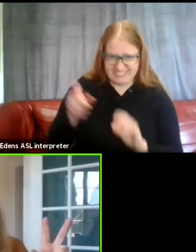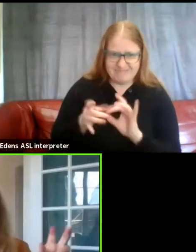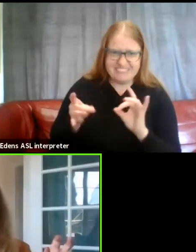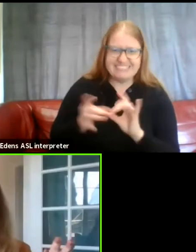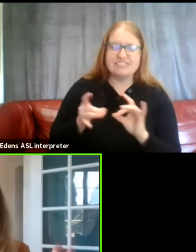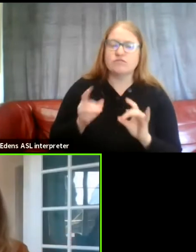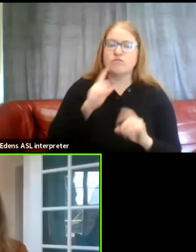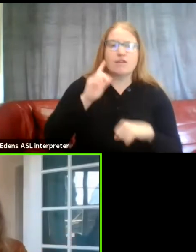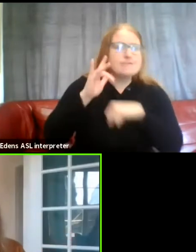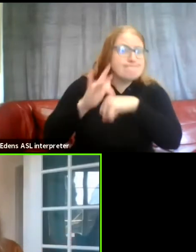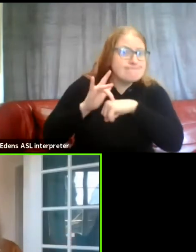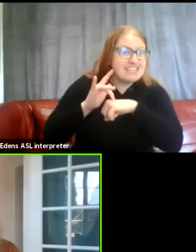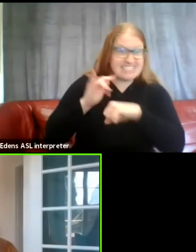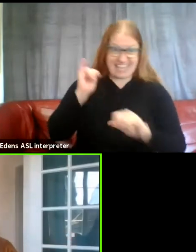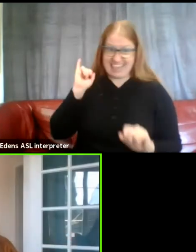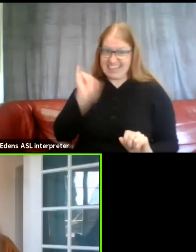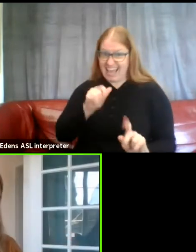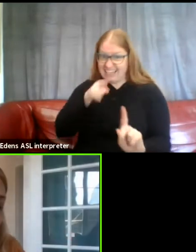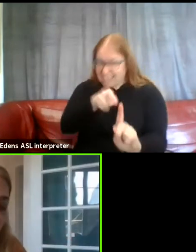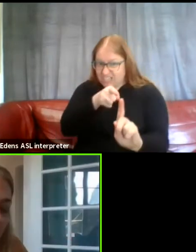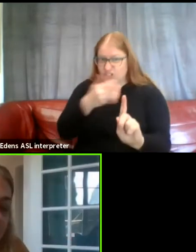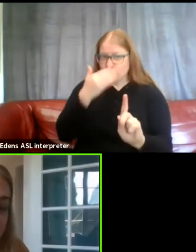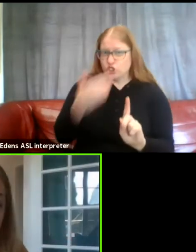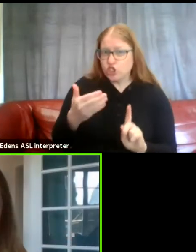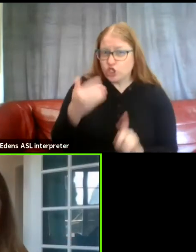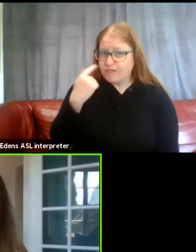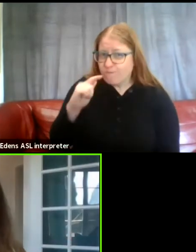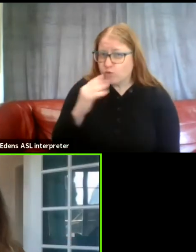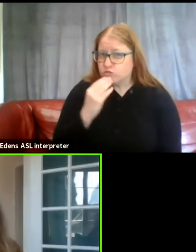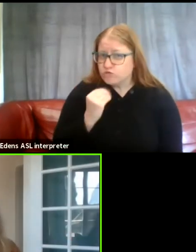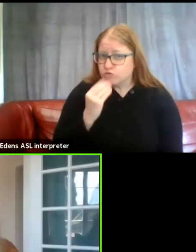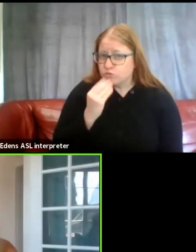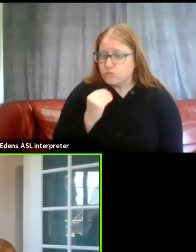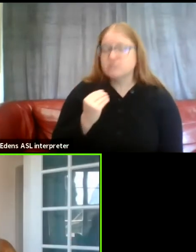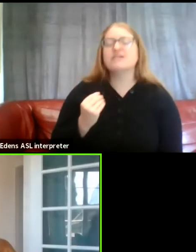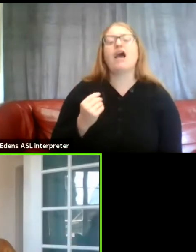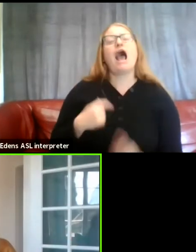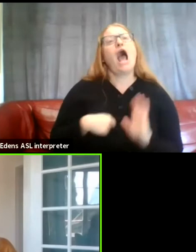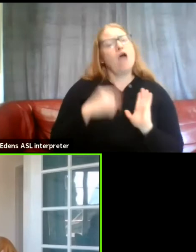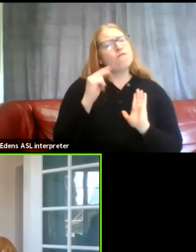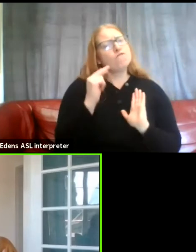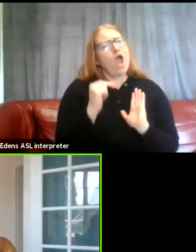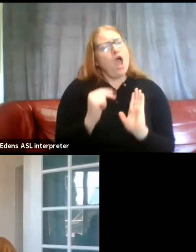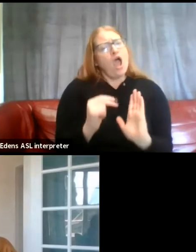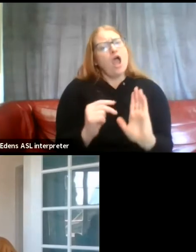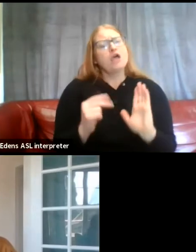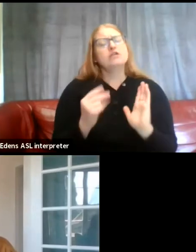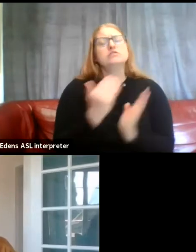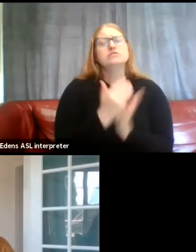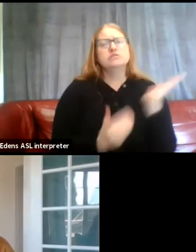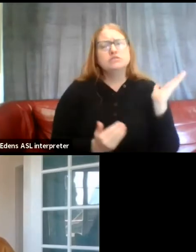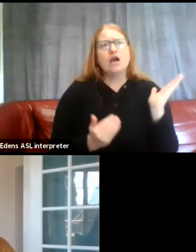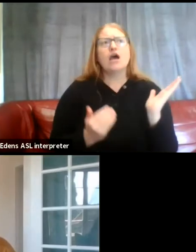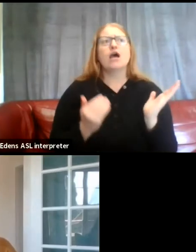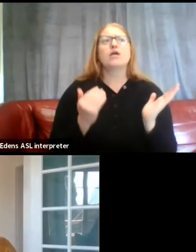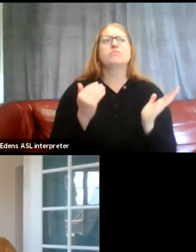with, is this good for the Jews? But I've read some accounts that see Rebecca Bunch and see